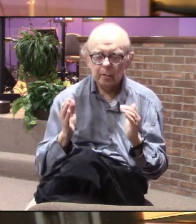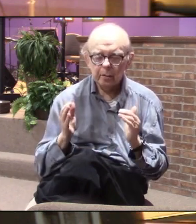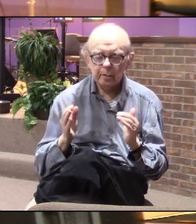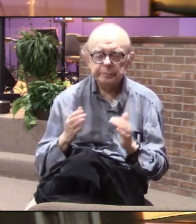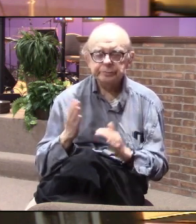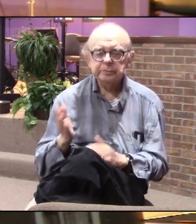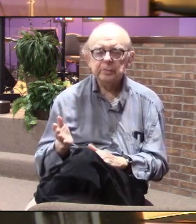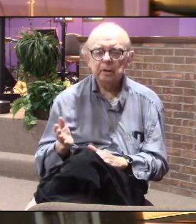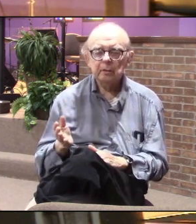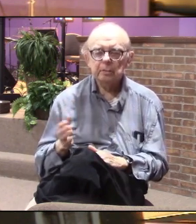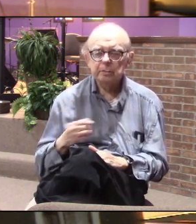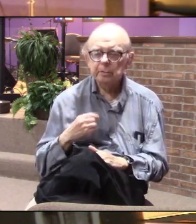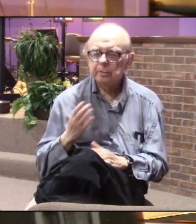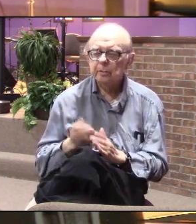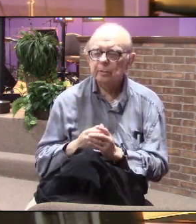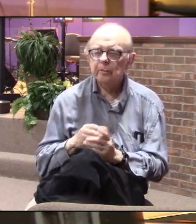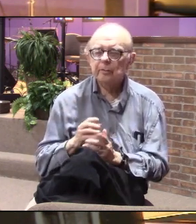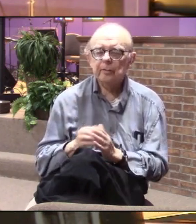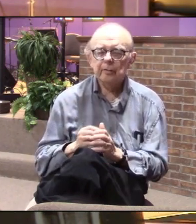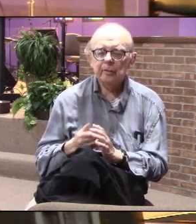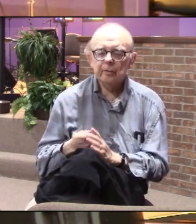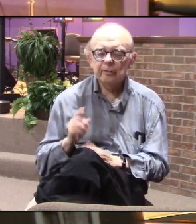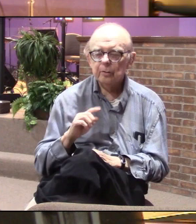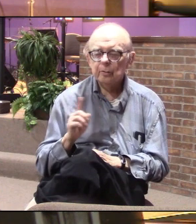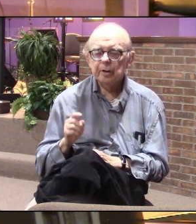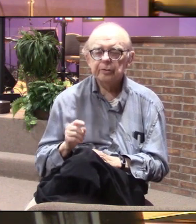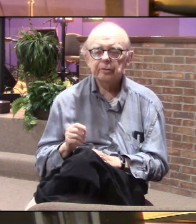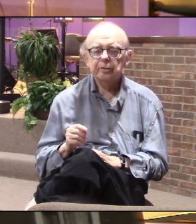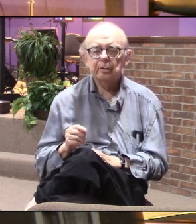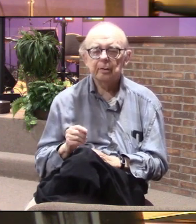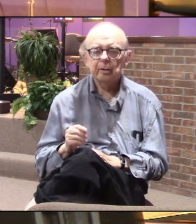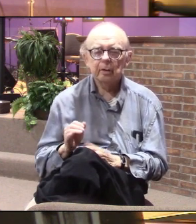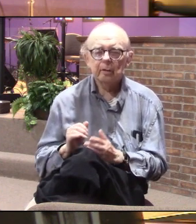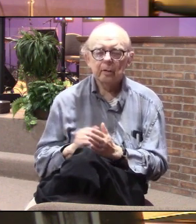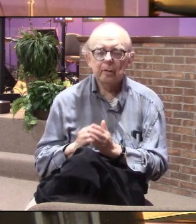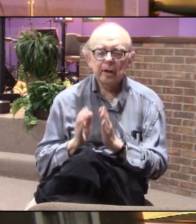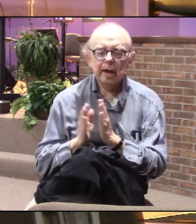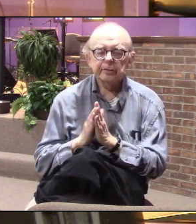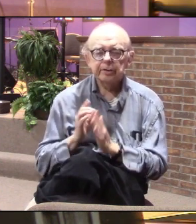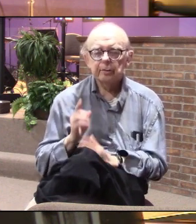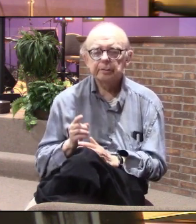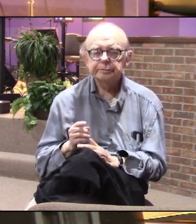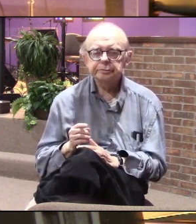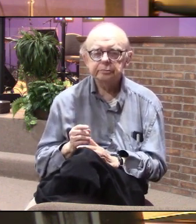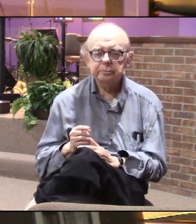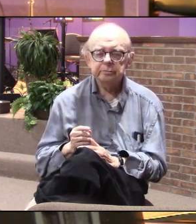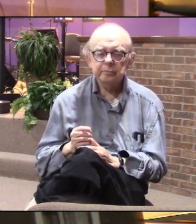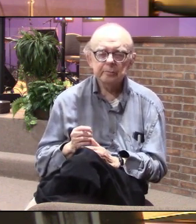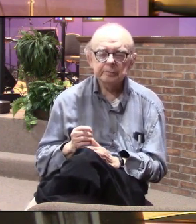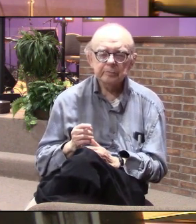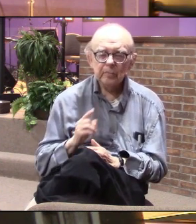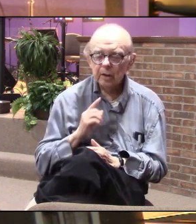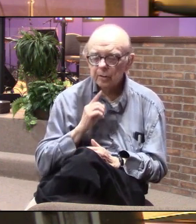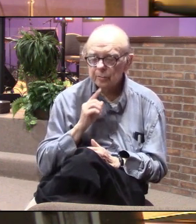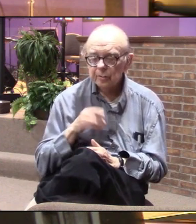here, I've got a few questions to ask you. Is this what you're feeling?